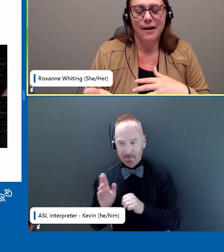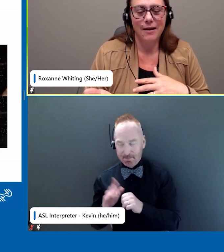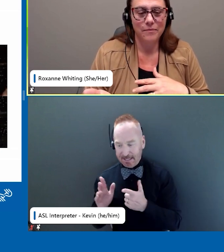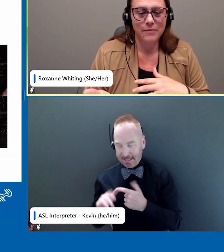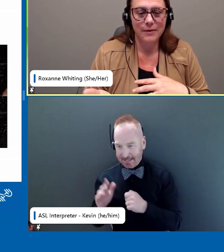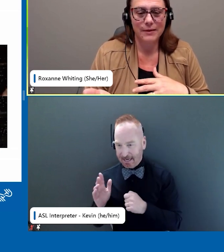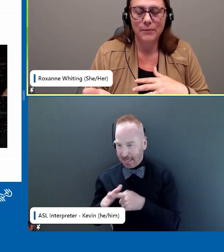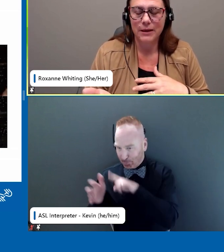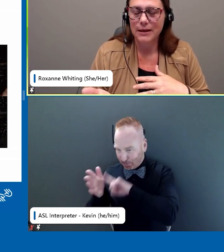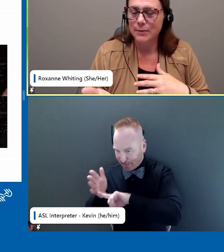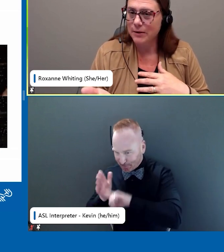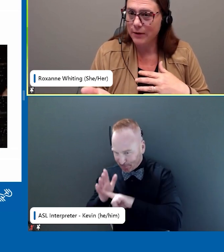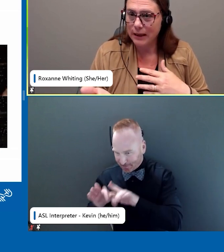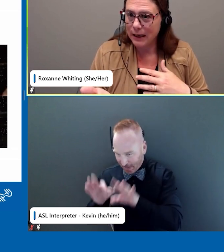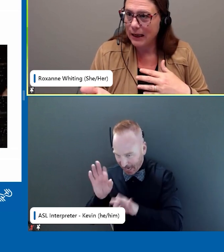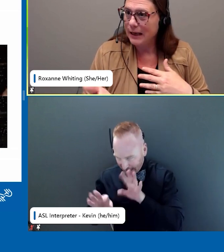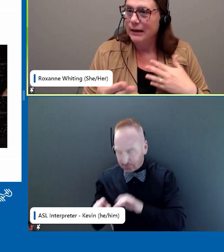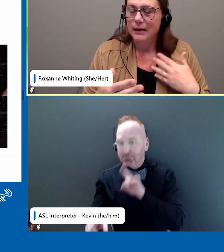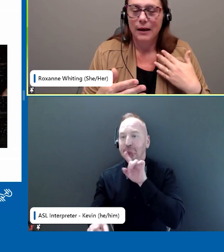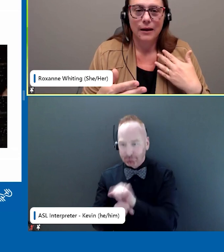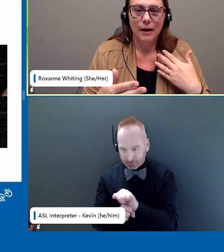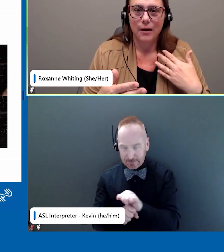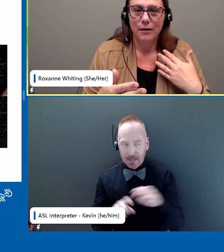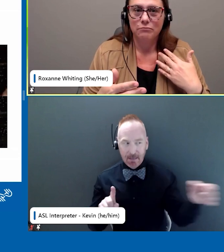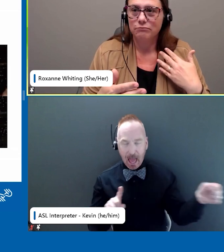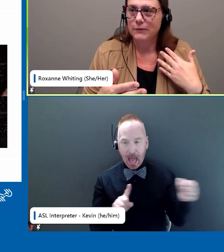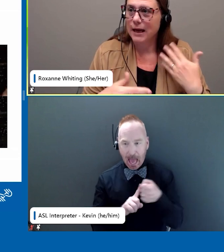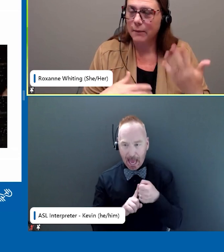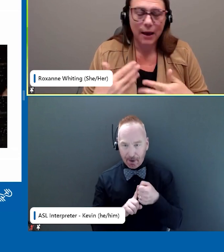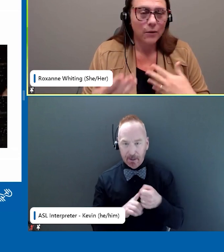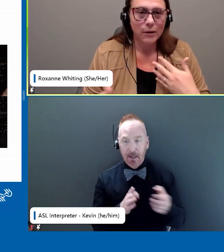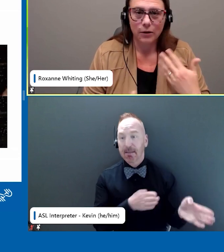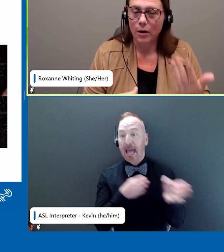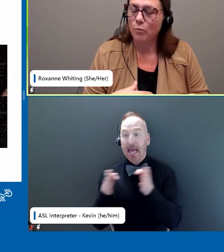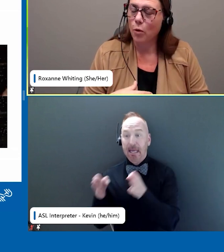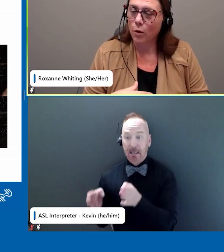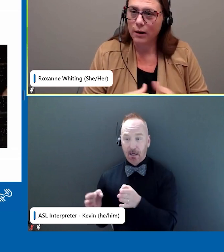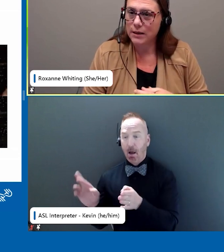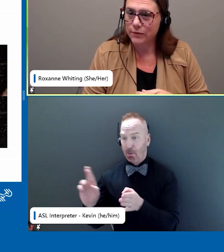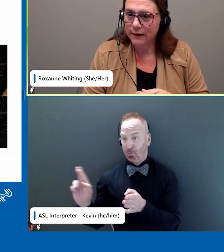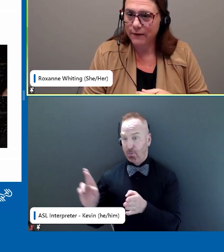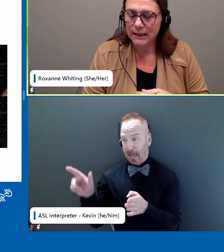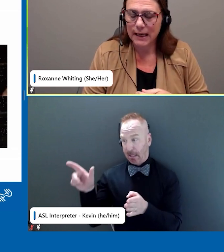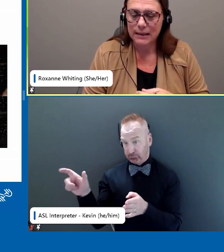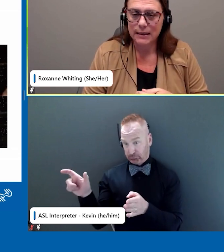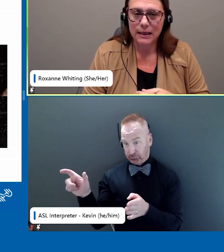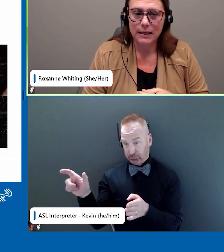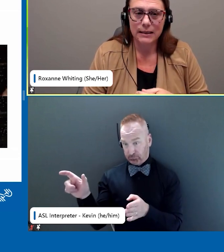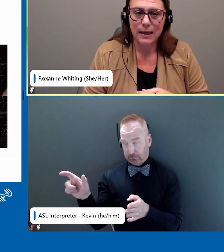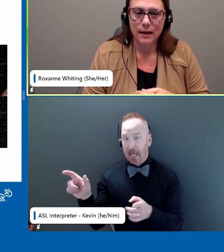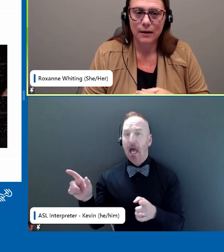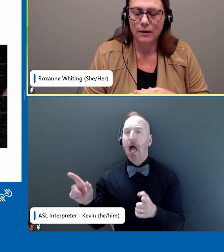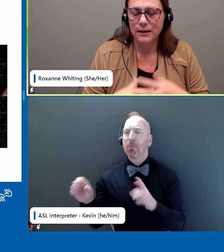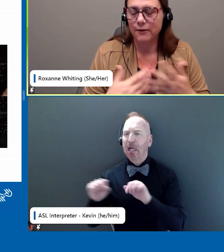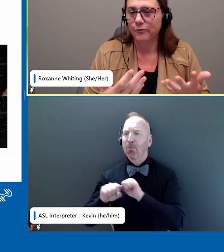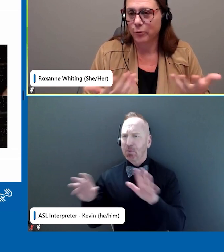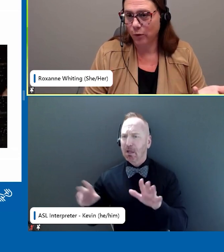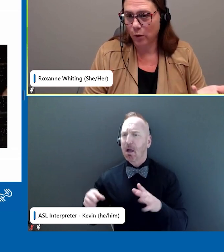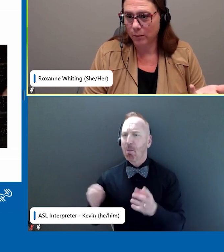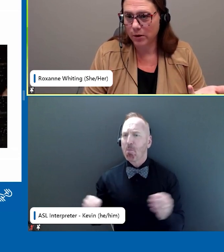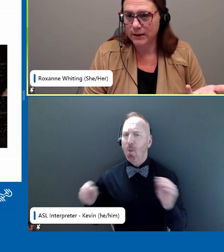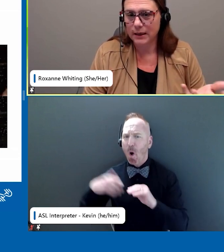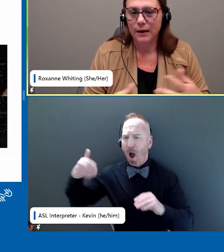side, something that's been really um, coming out a lot more and is really fantastic is that